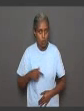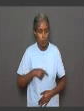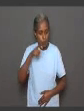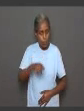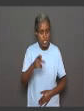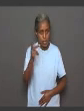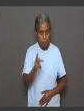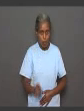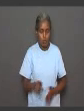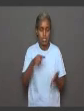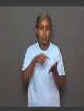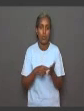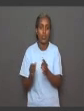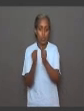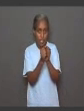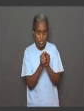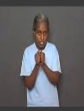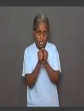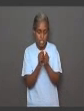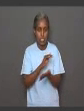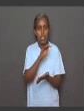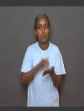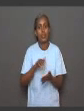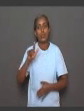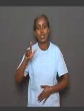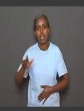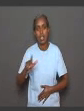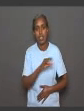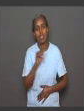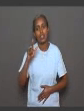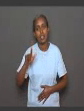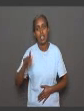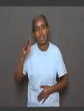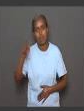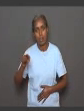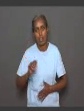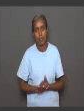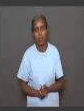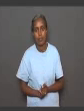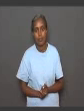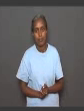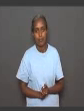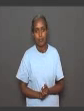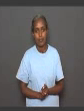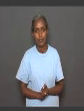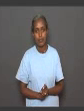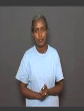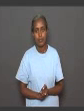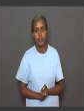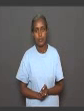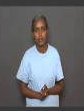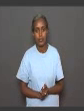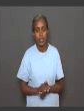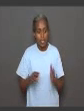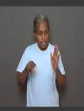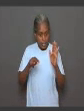Now we must plot the point of intersection between L and L prime.